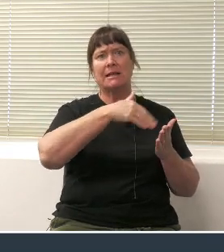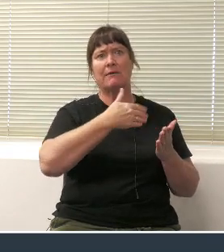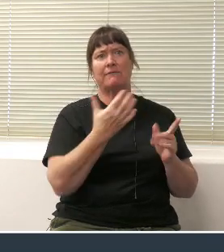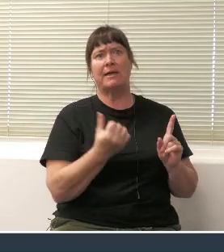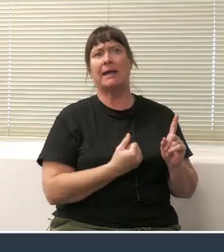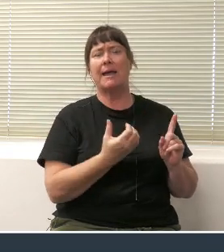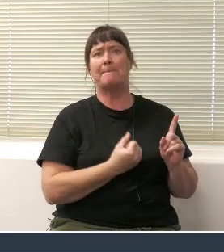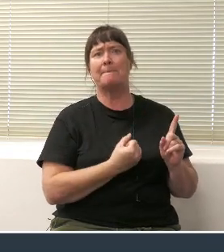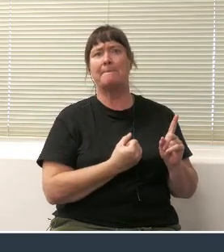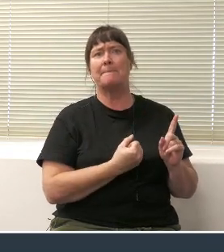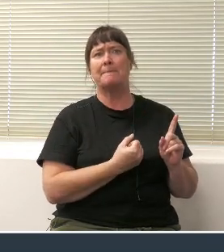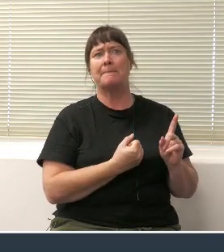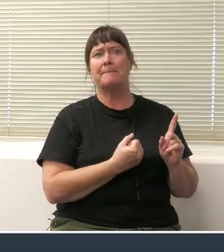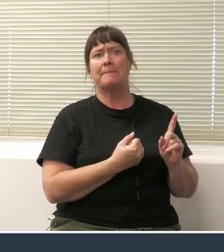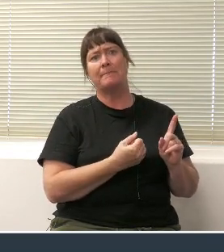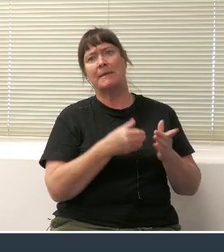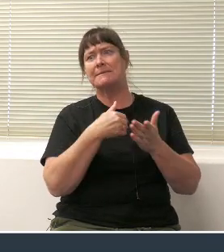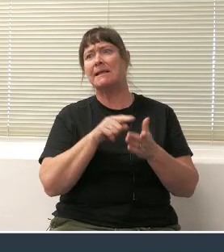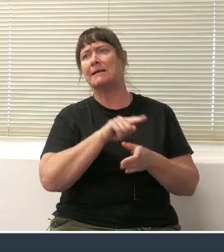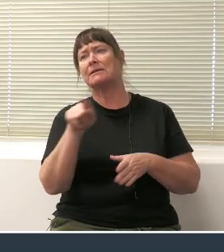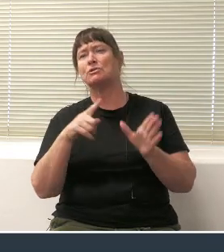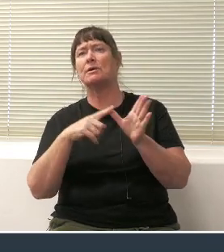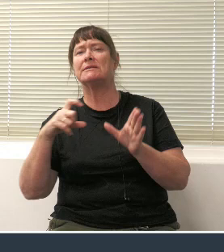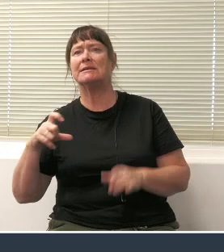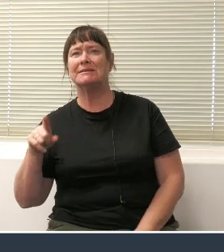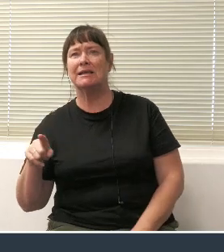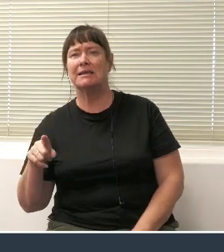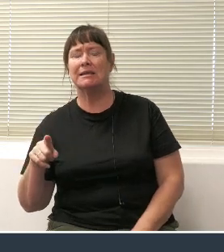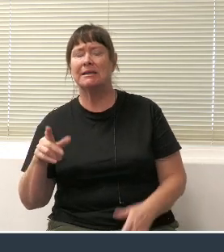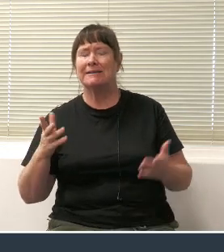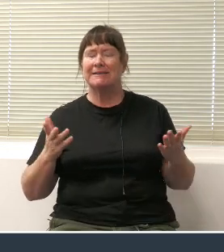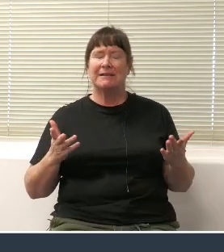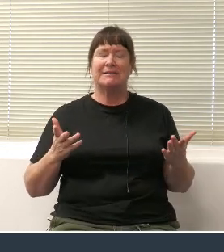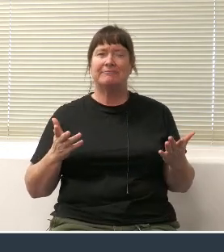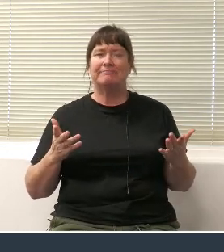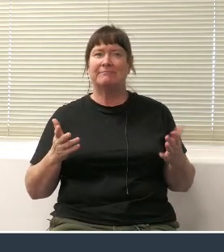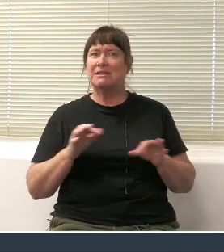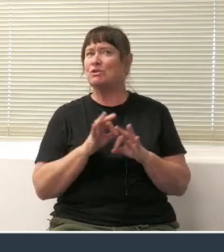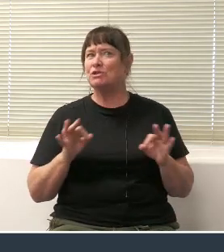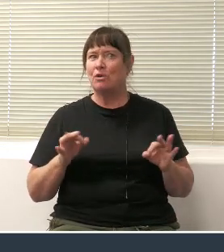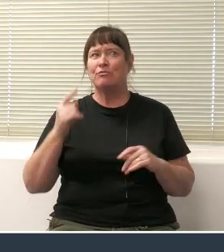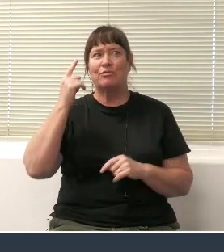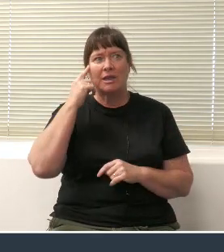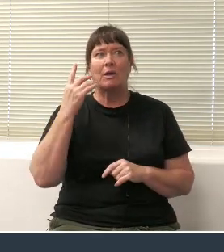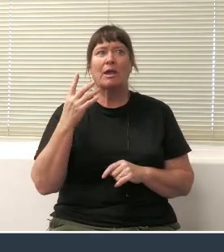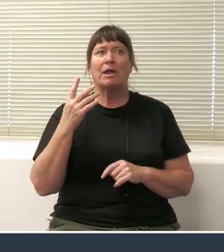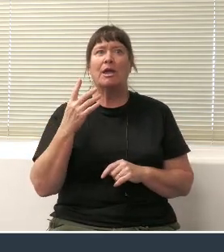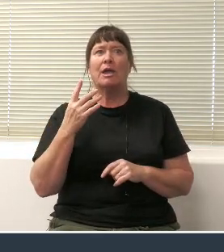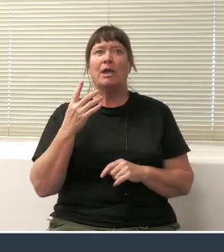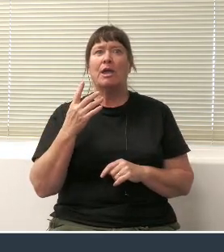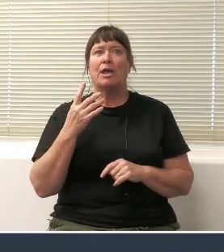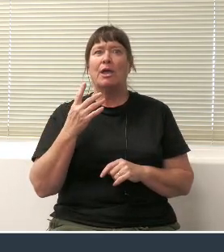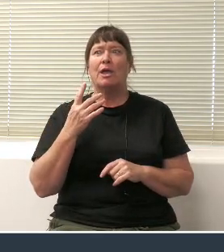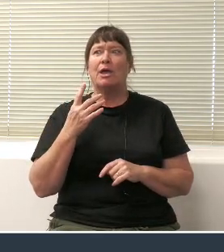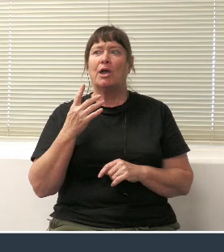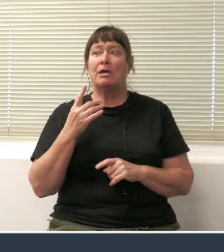income stream to ACC. So I don't think we have the trust of our